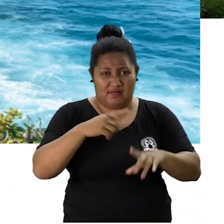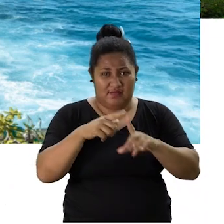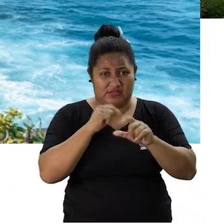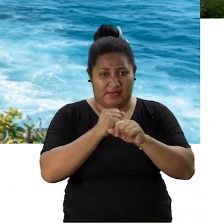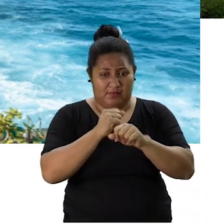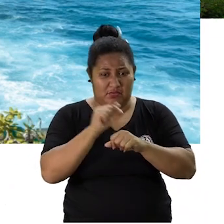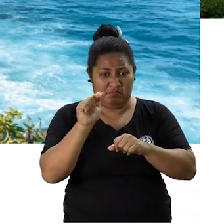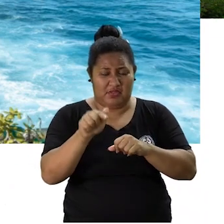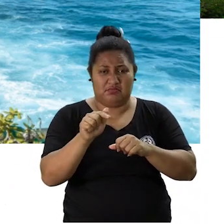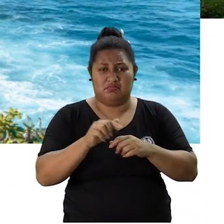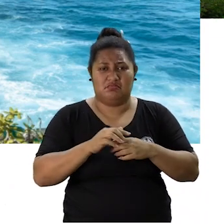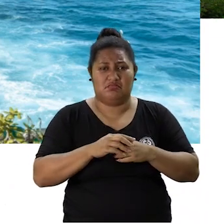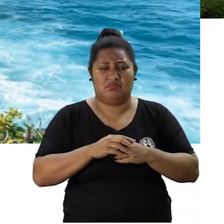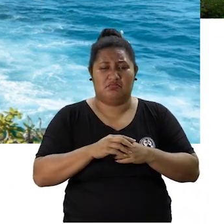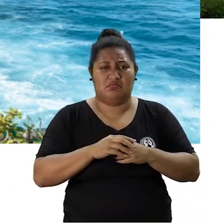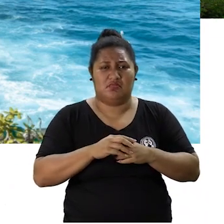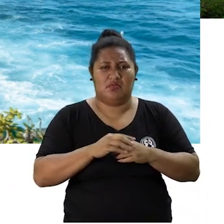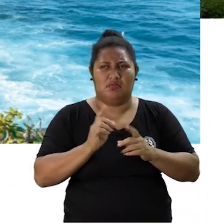is